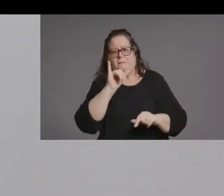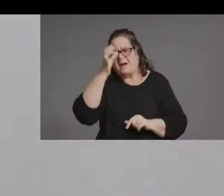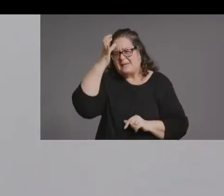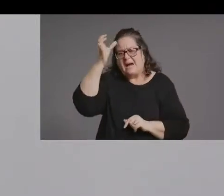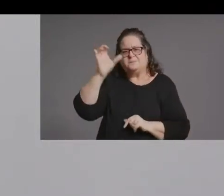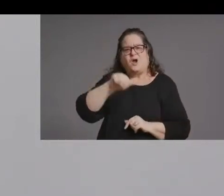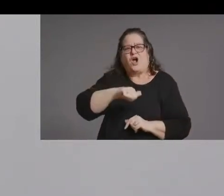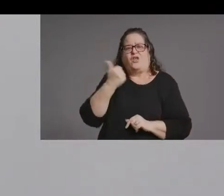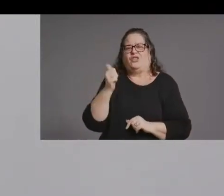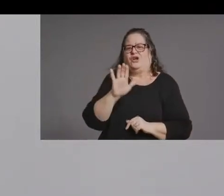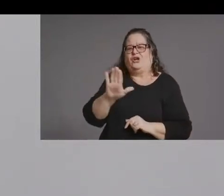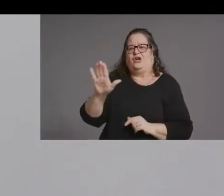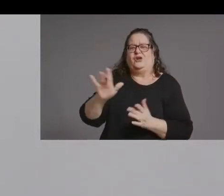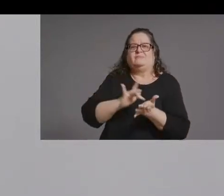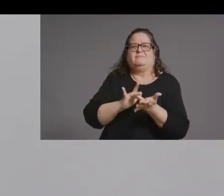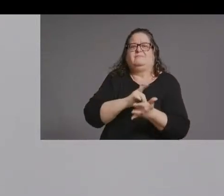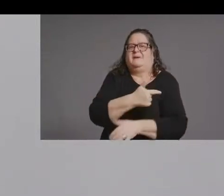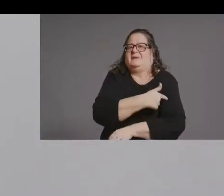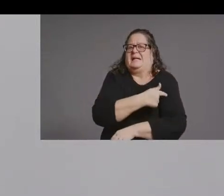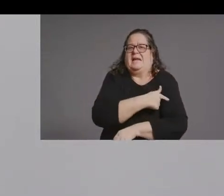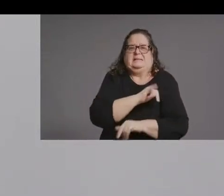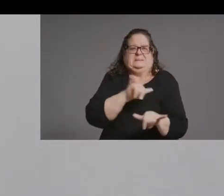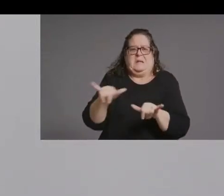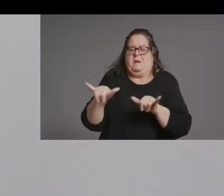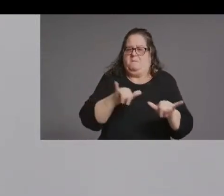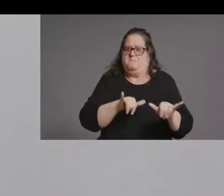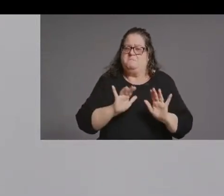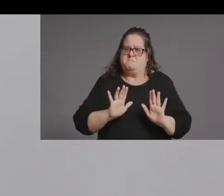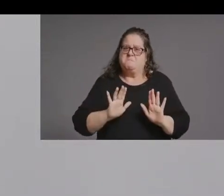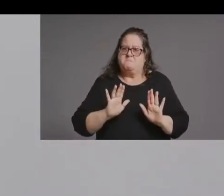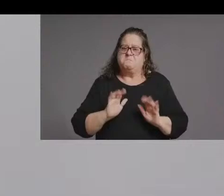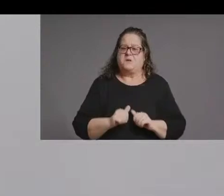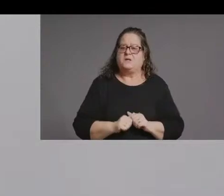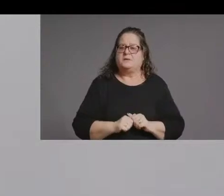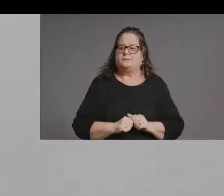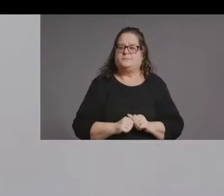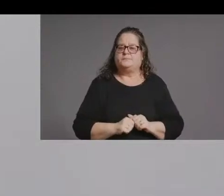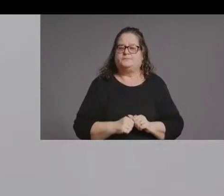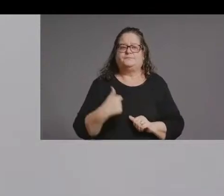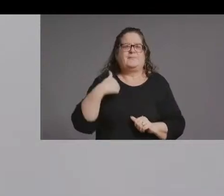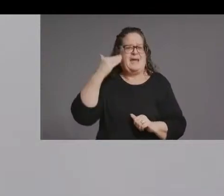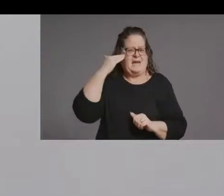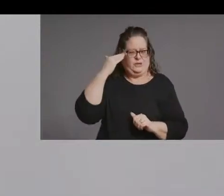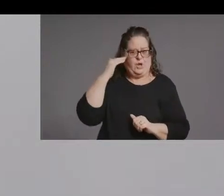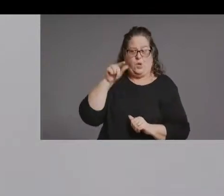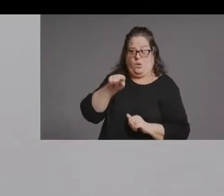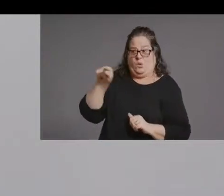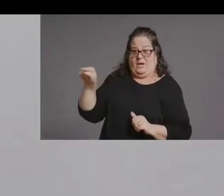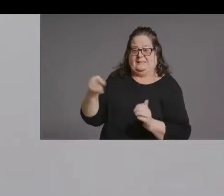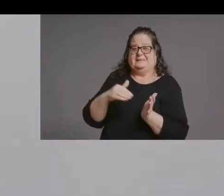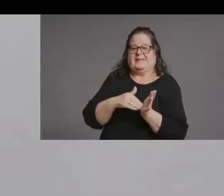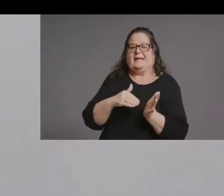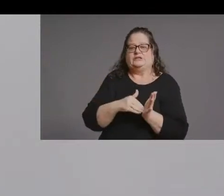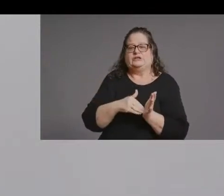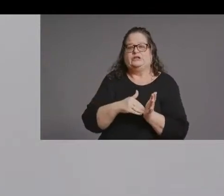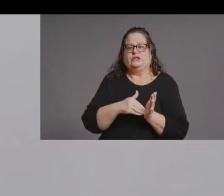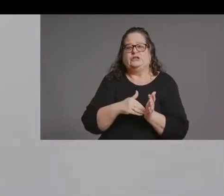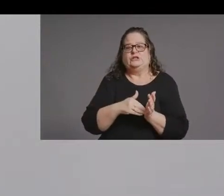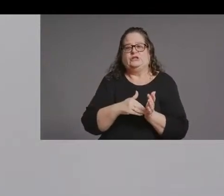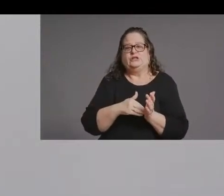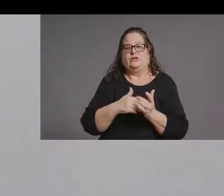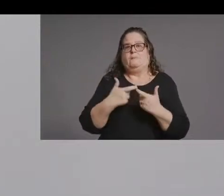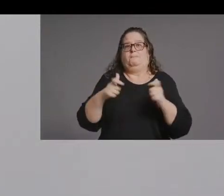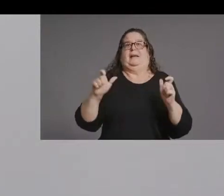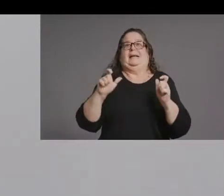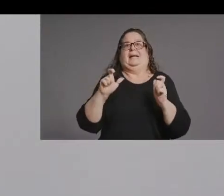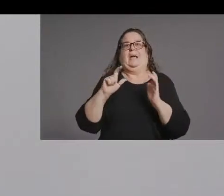medical providers' offices. And we do know that our medical providers play a large role in people trusting and getting vaccinated.